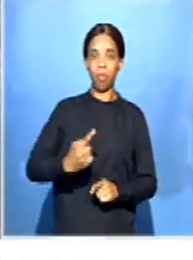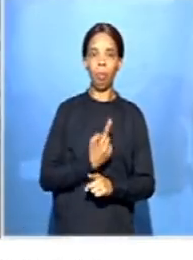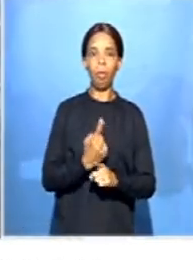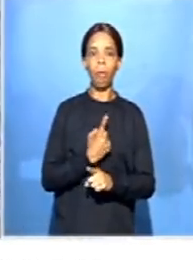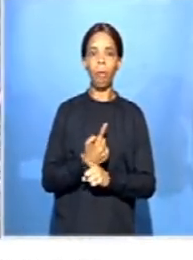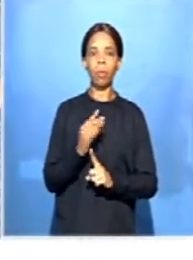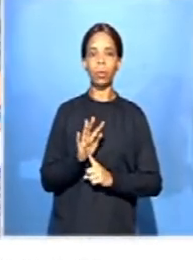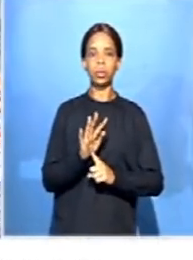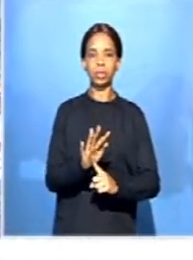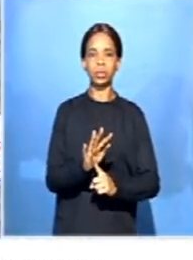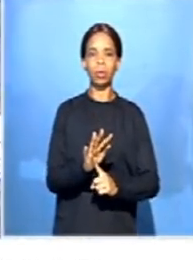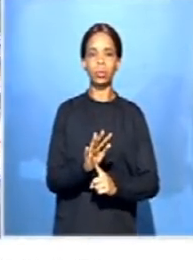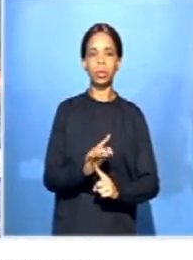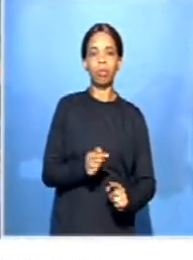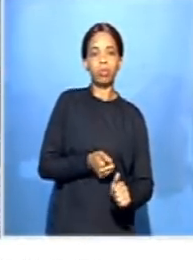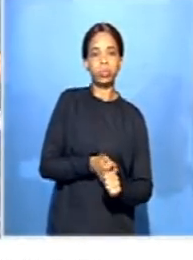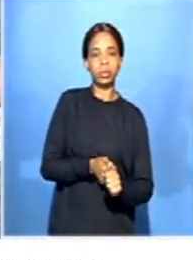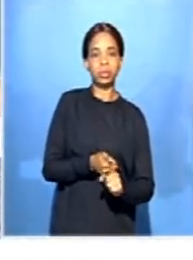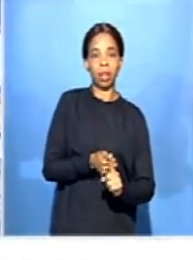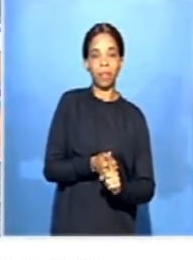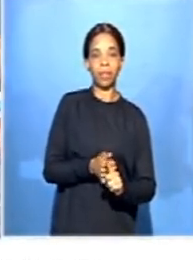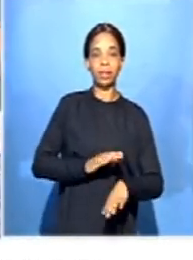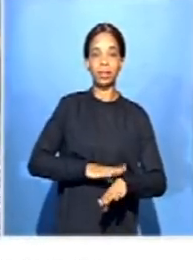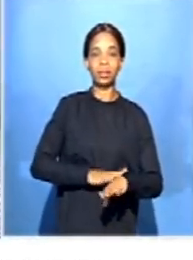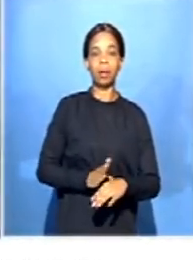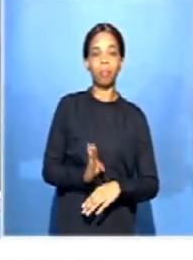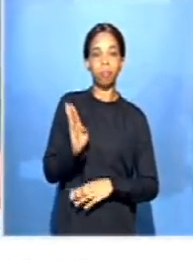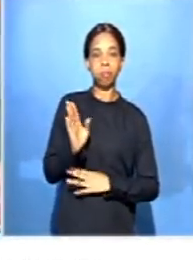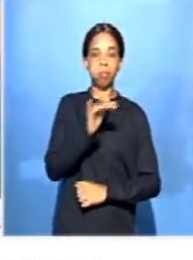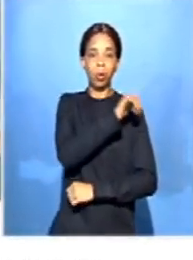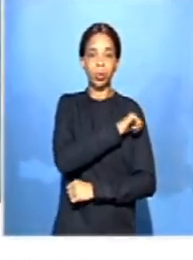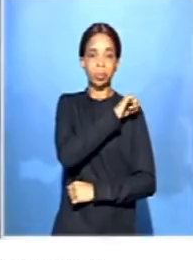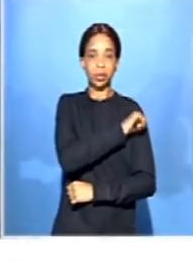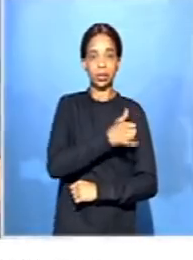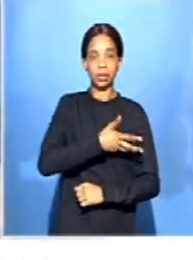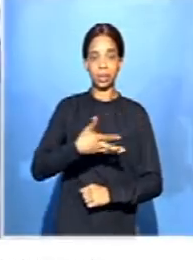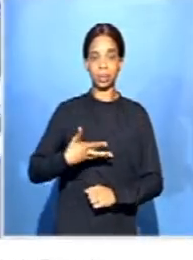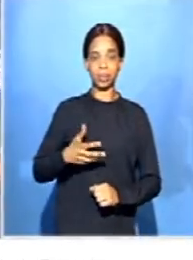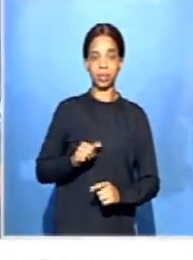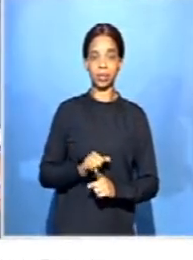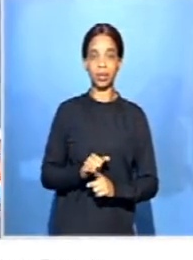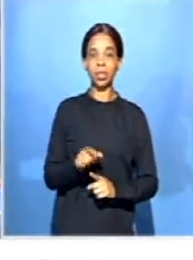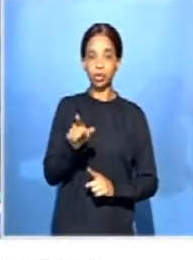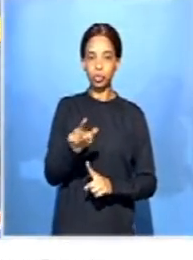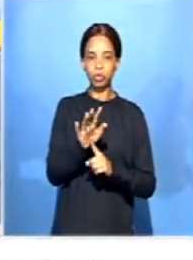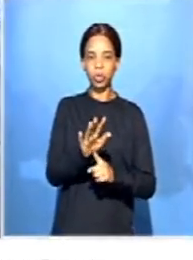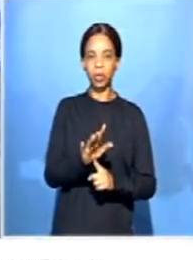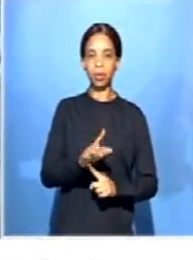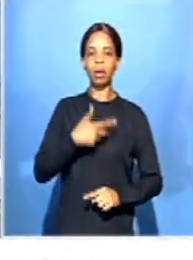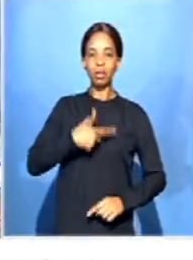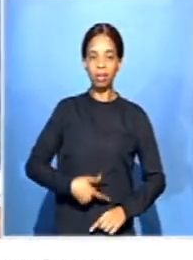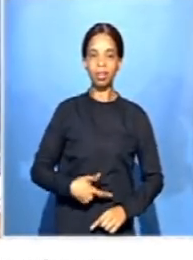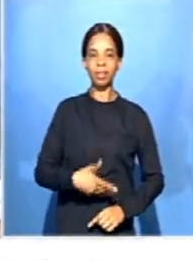le ko sepetlele gore ka nnete ngwana mosetsana ke thaka ga mmago ke lo bone bana baka gore le basadi le